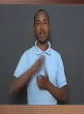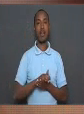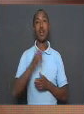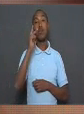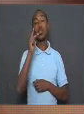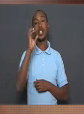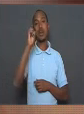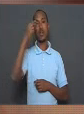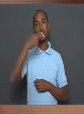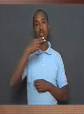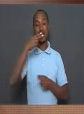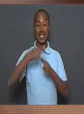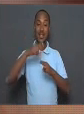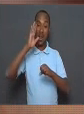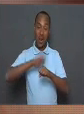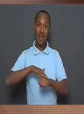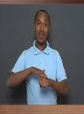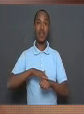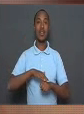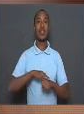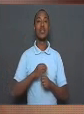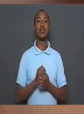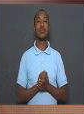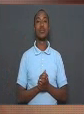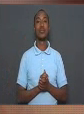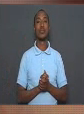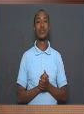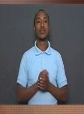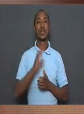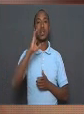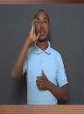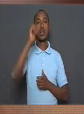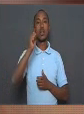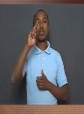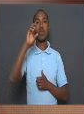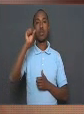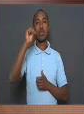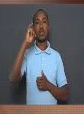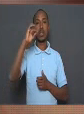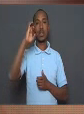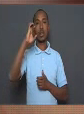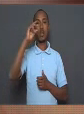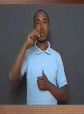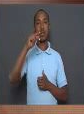Potassium hydroxide is also referred to as caustic potash.